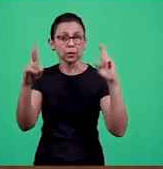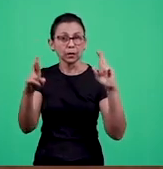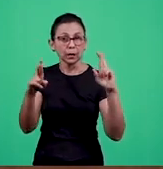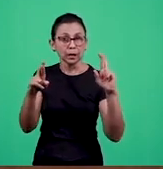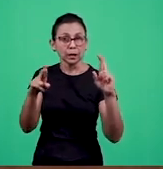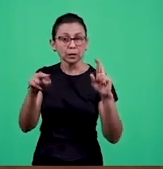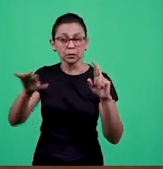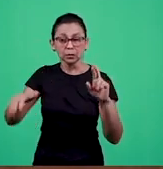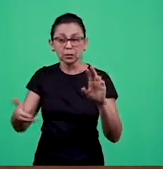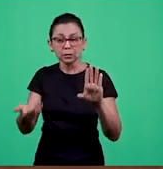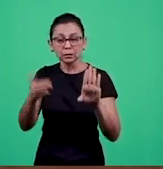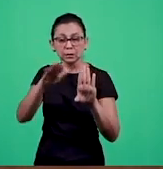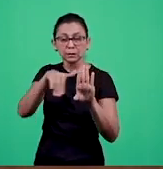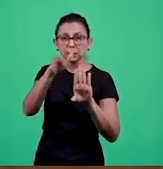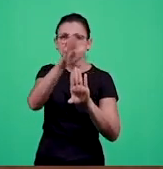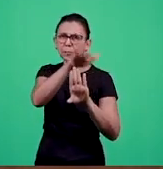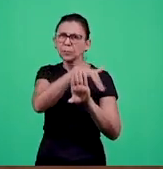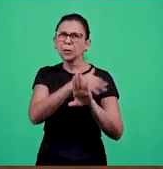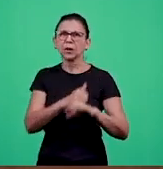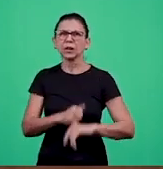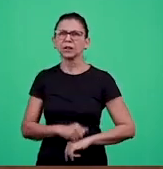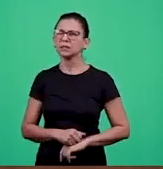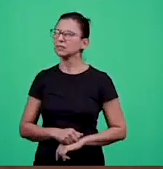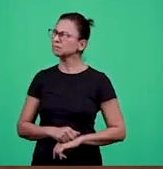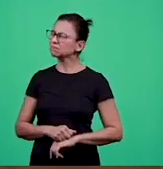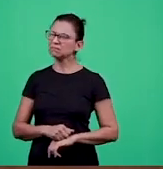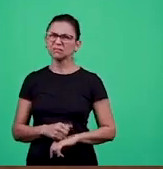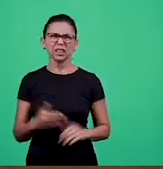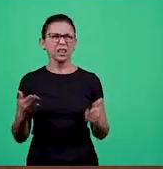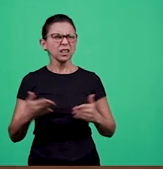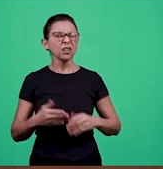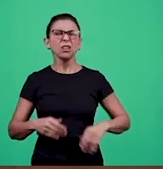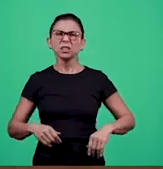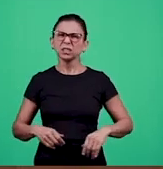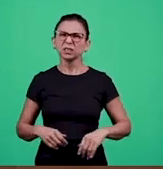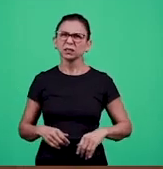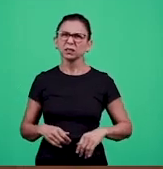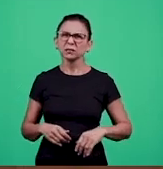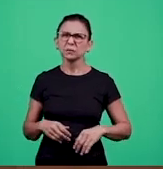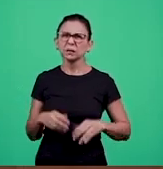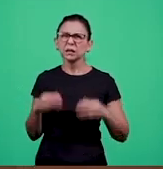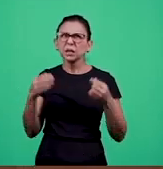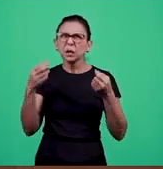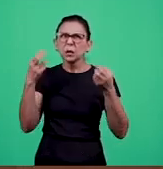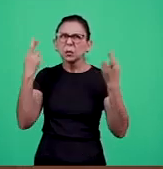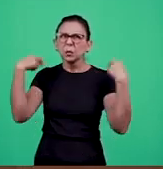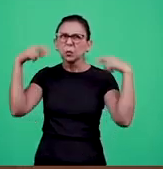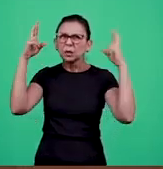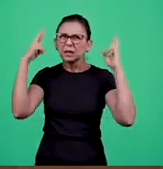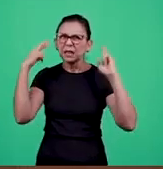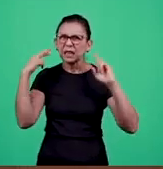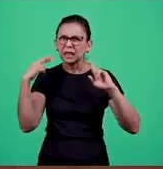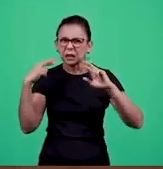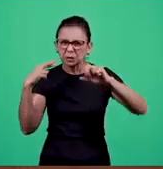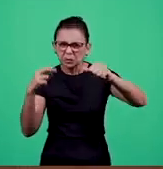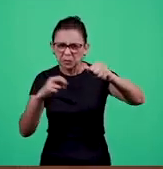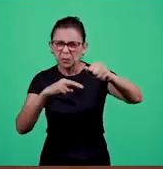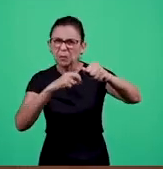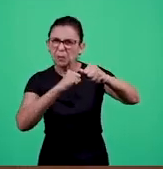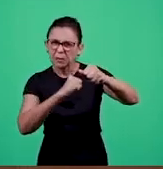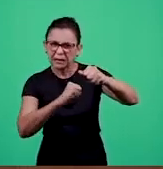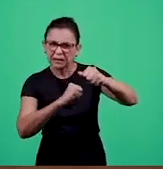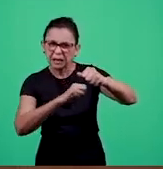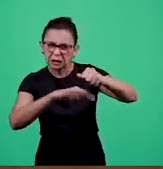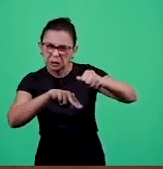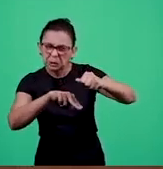the doorpost. And this blood, what do we do nowadays? Do we need to kill a little lamb so we can get the blood of this